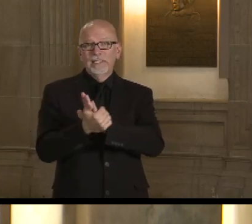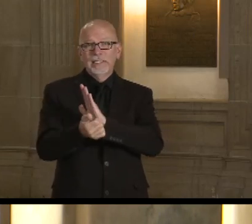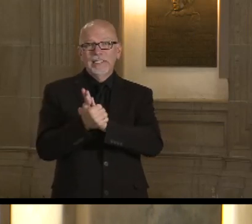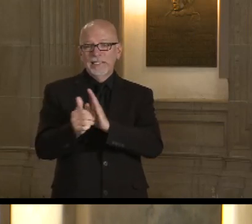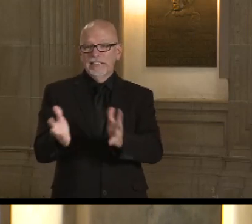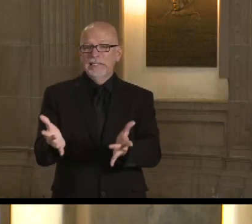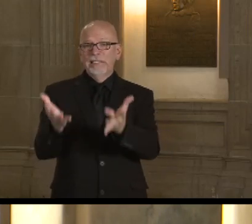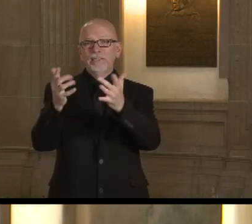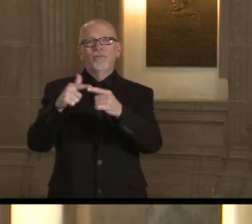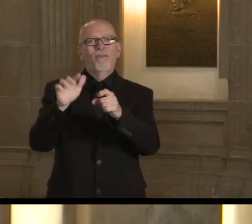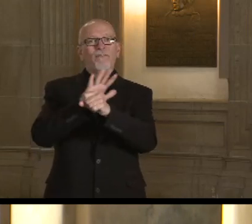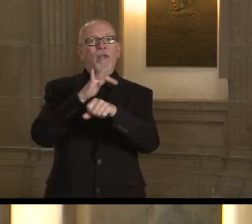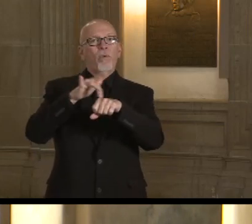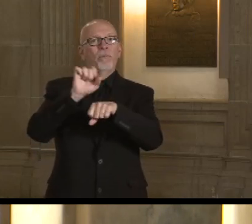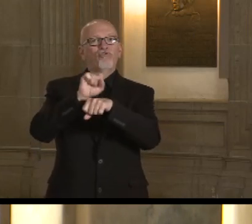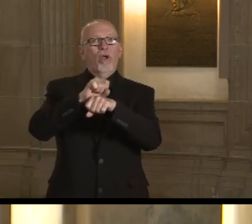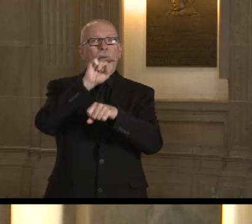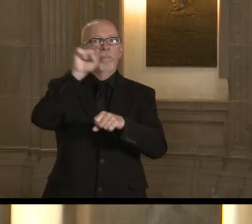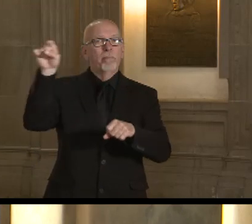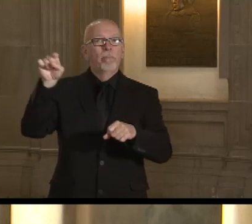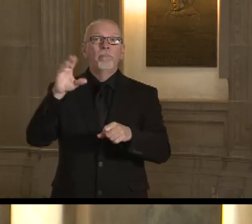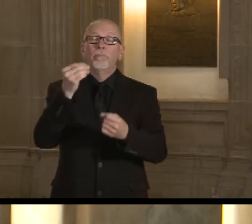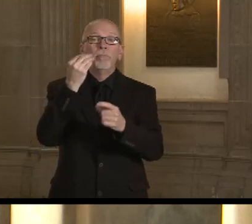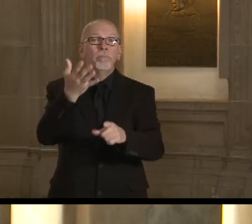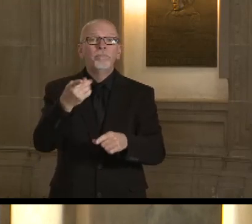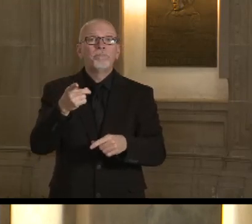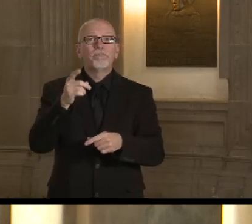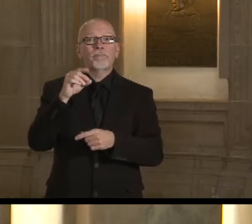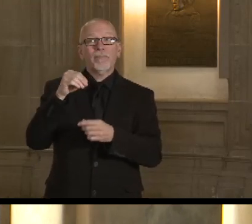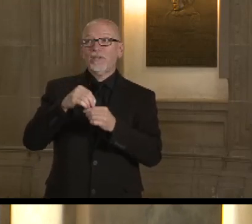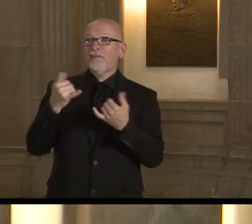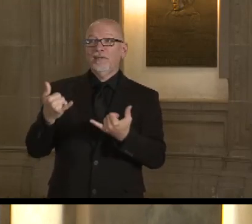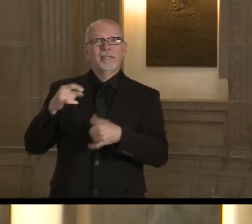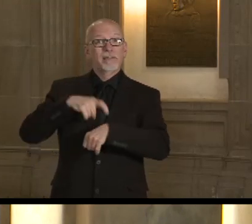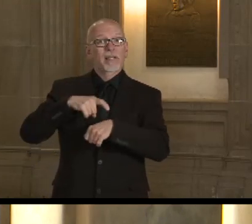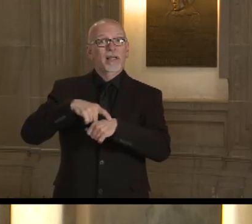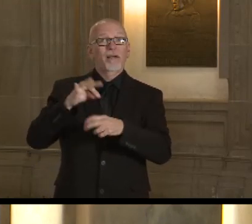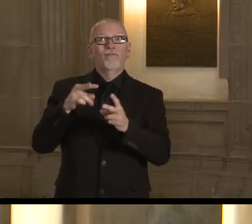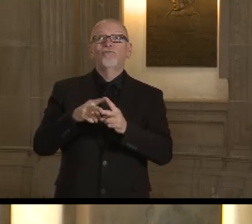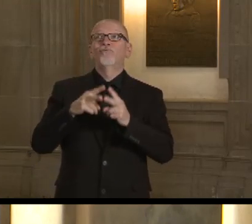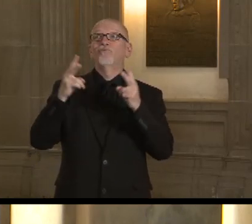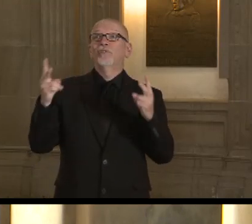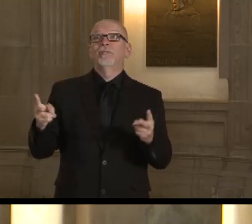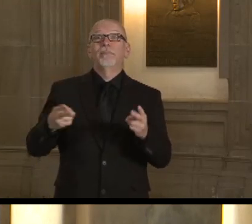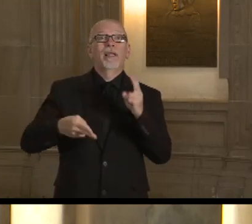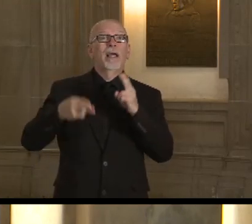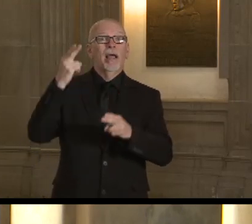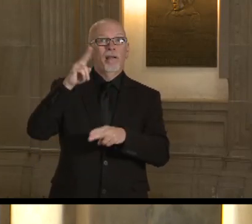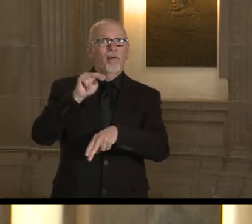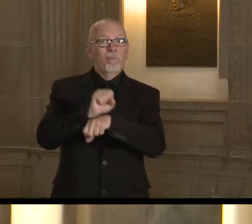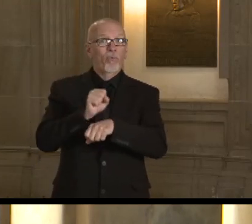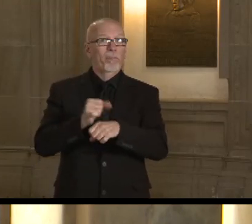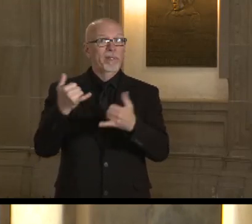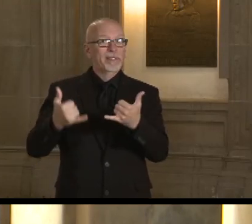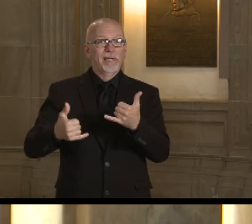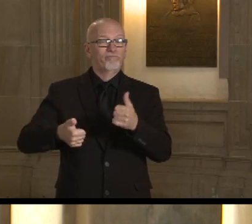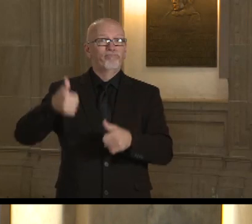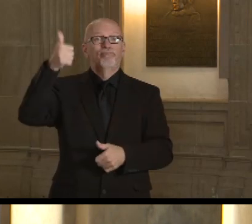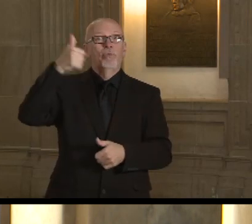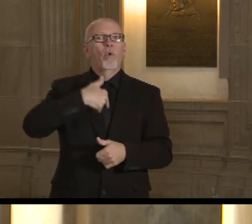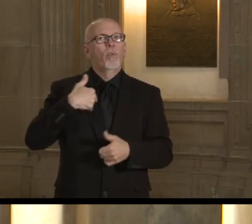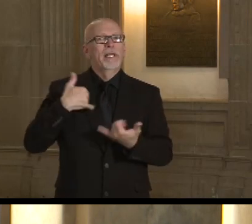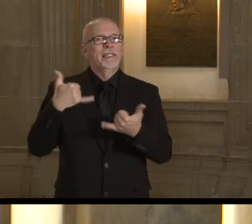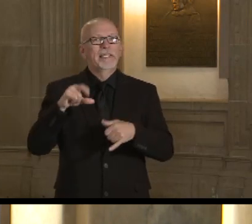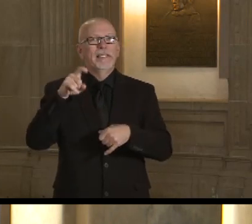to fill these open jobs. And by the way, even in this time of extremely high unemployment, we need